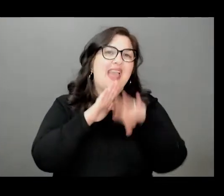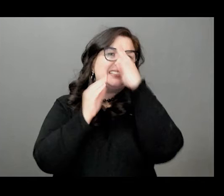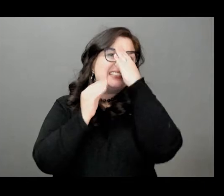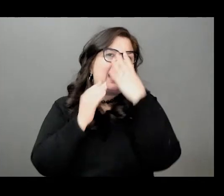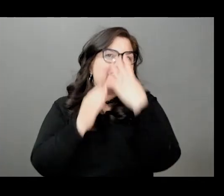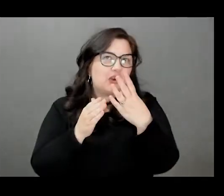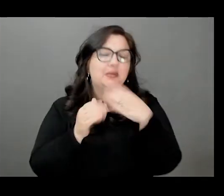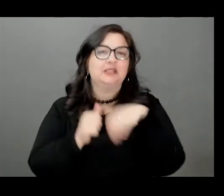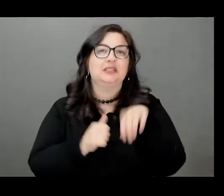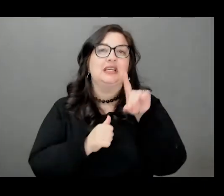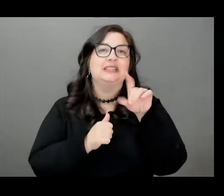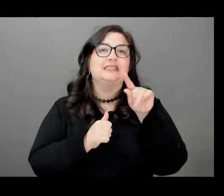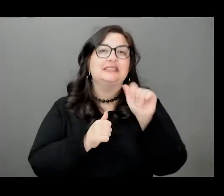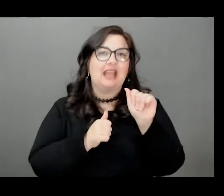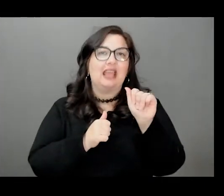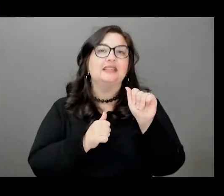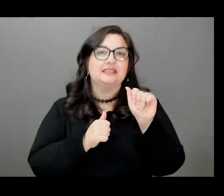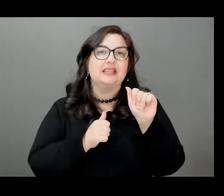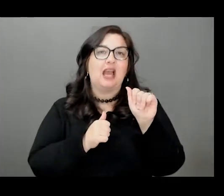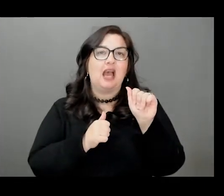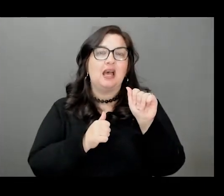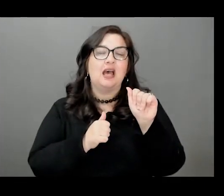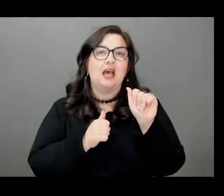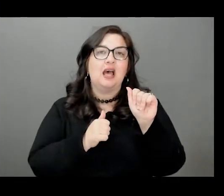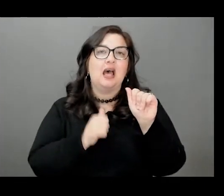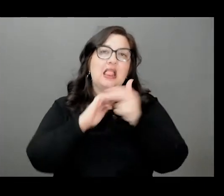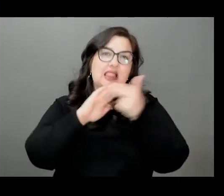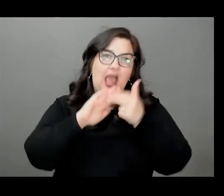does is it basically asks for basic